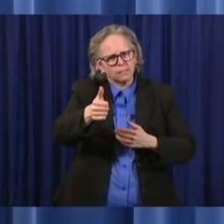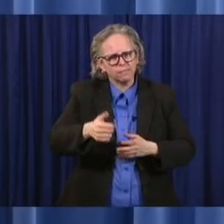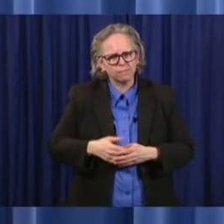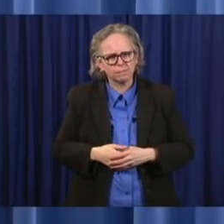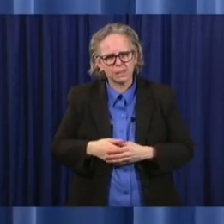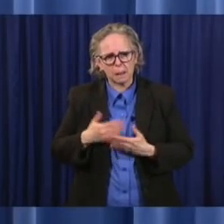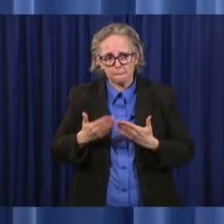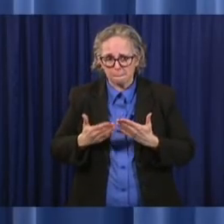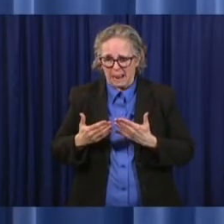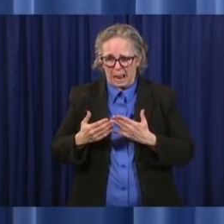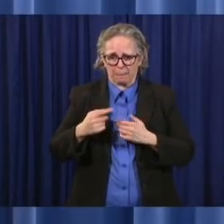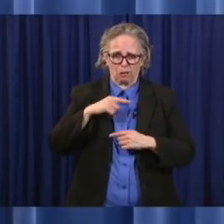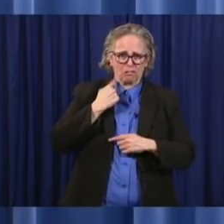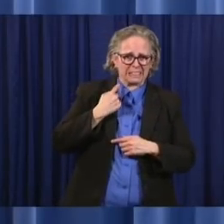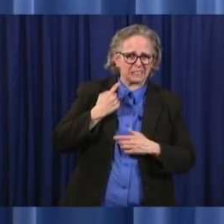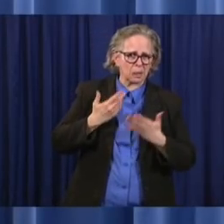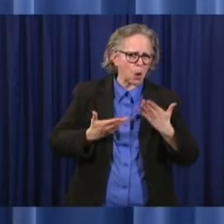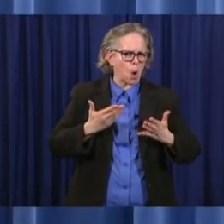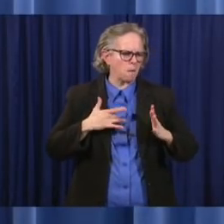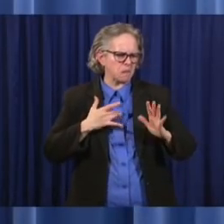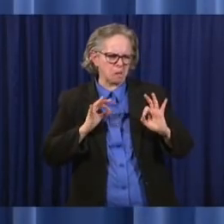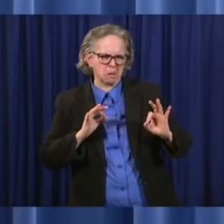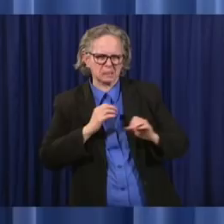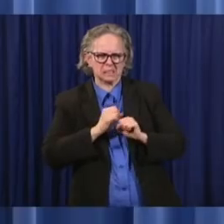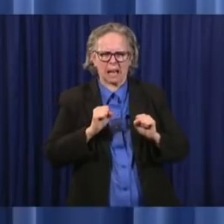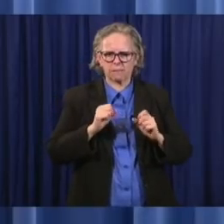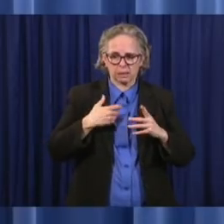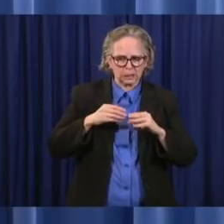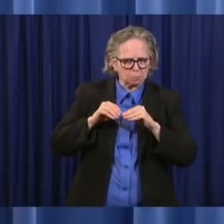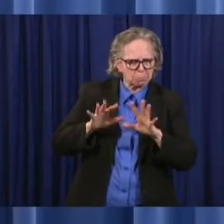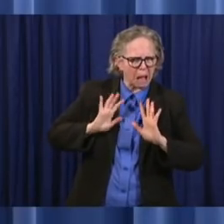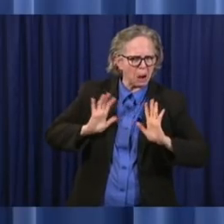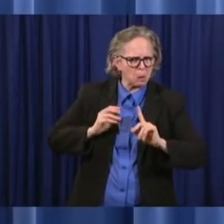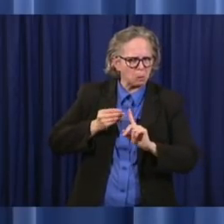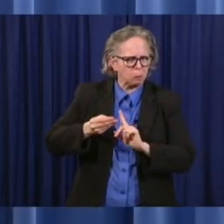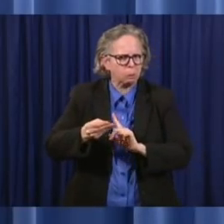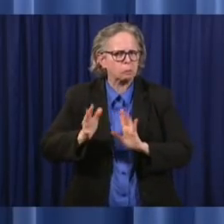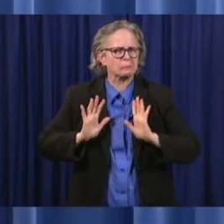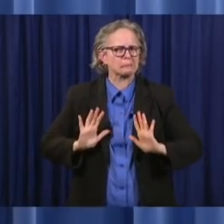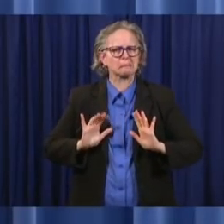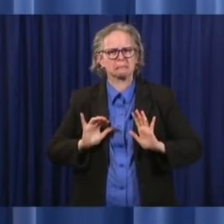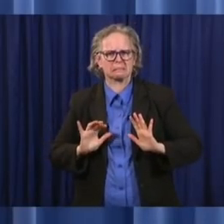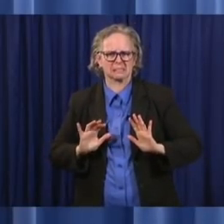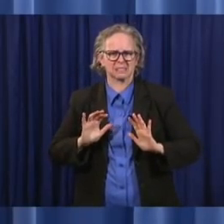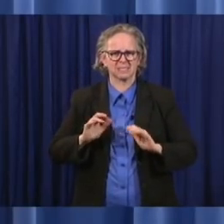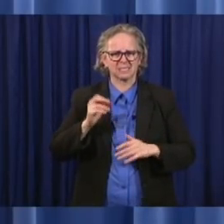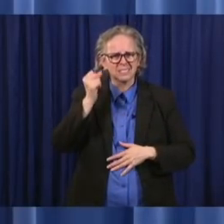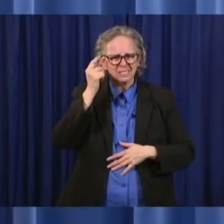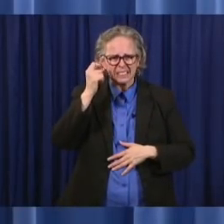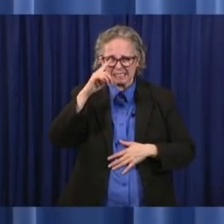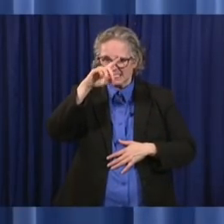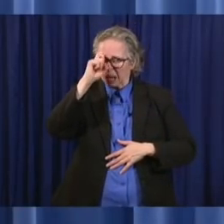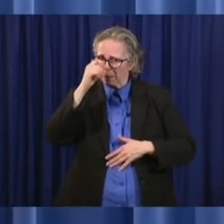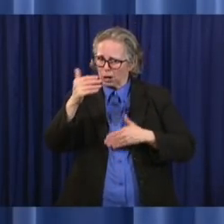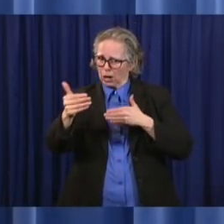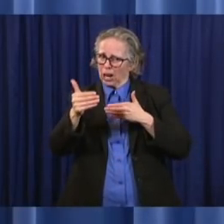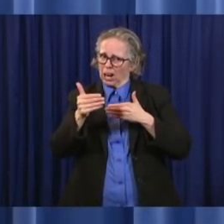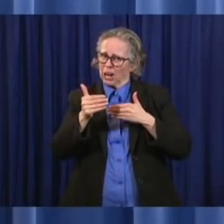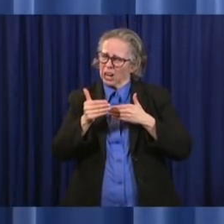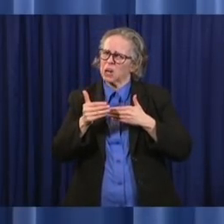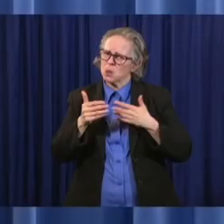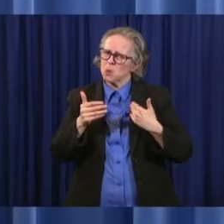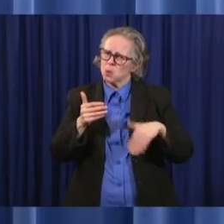contacts and that spread. Summer comes, spring is here, people are certainly moving